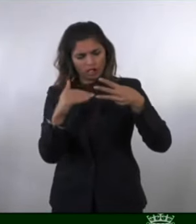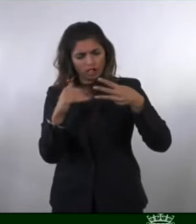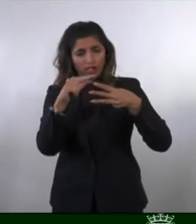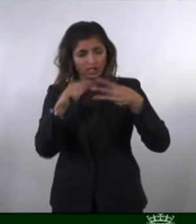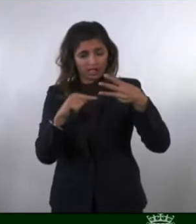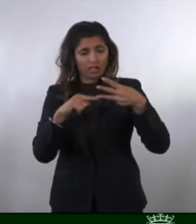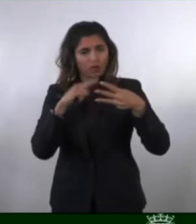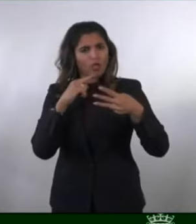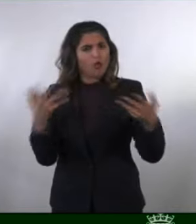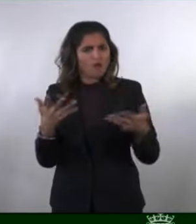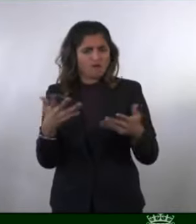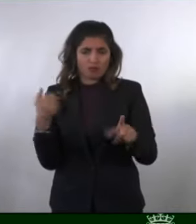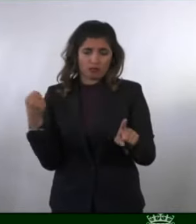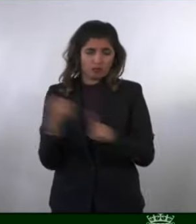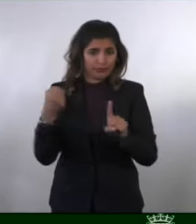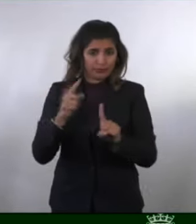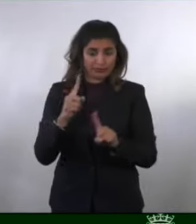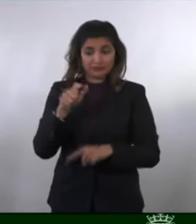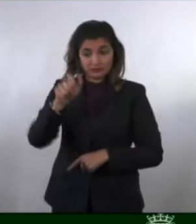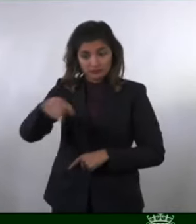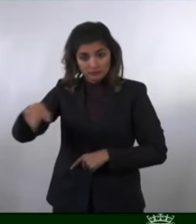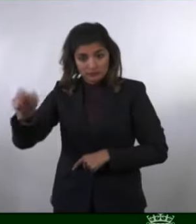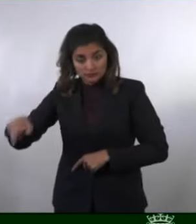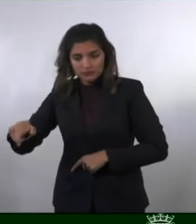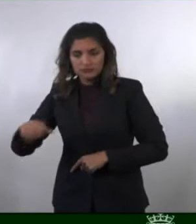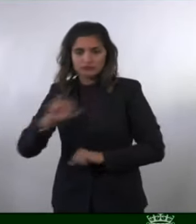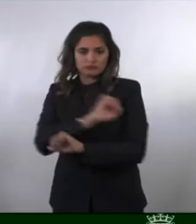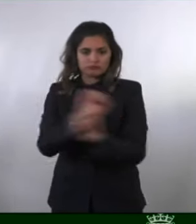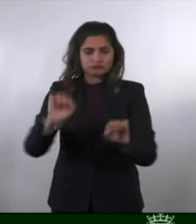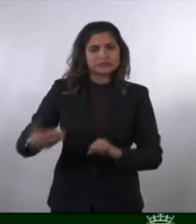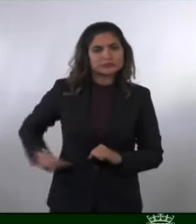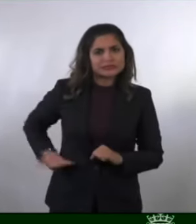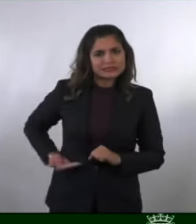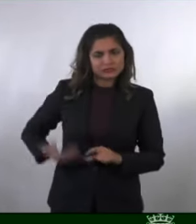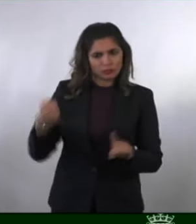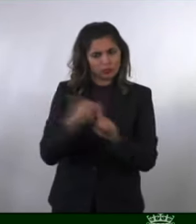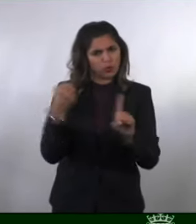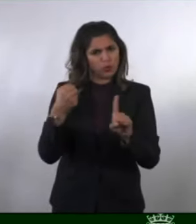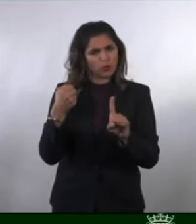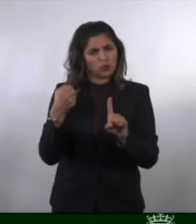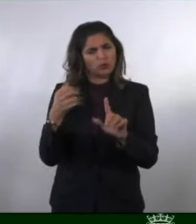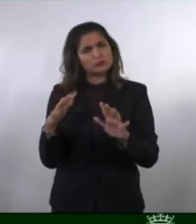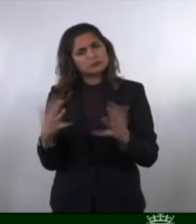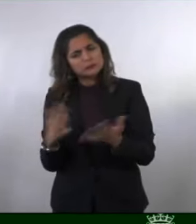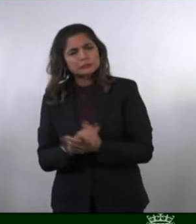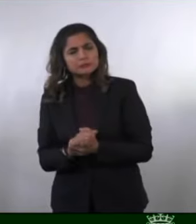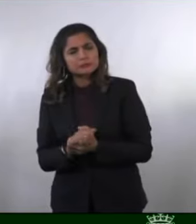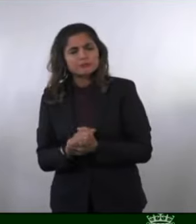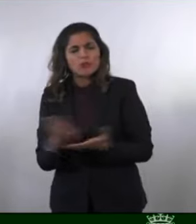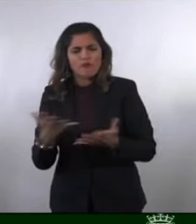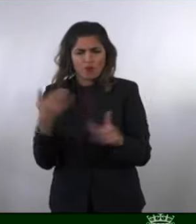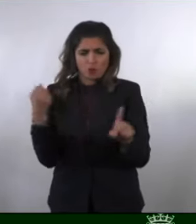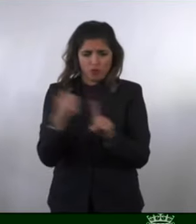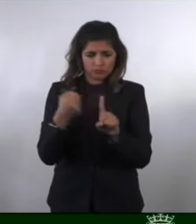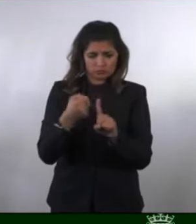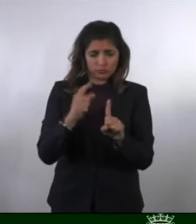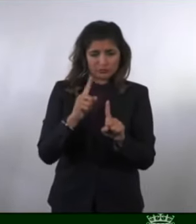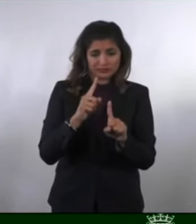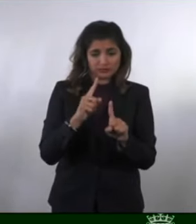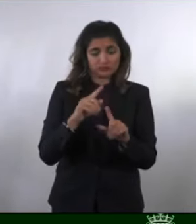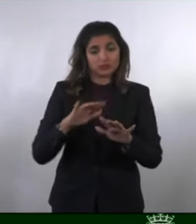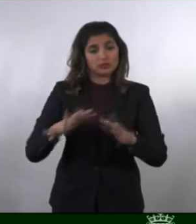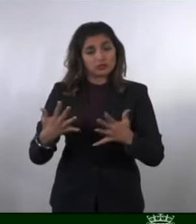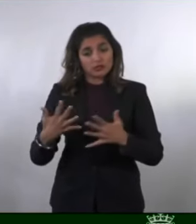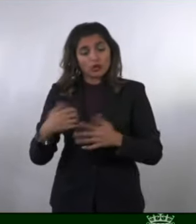and businesses, the impact he's expecting it to have on dealing with COVID, but also the non-COVID